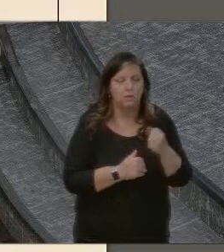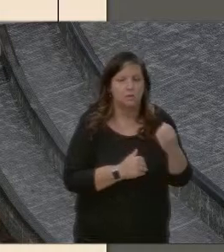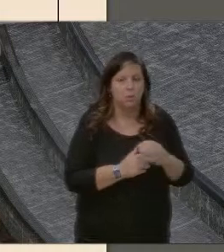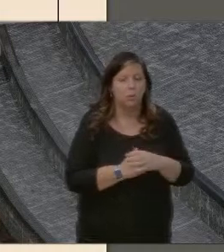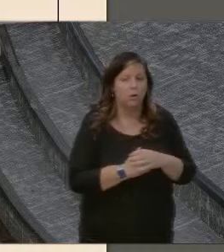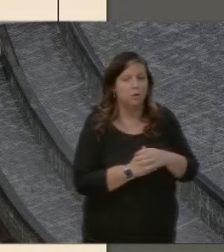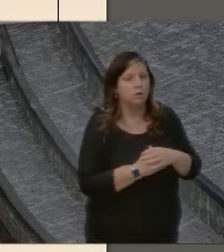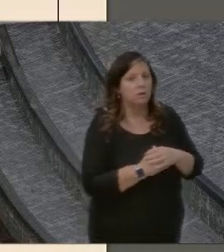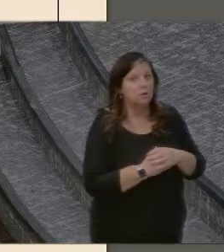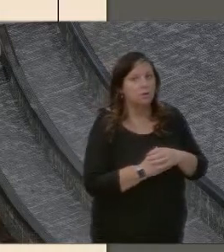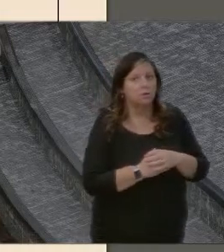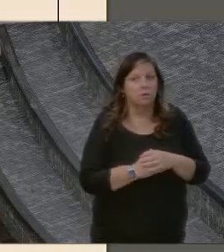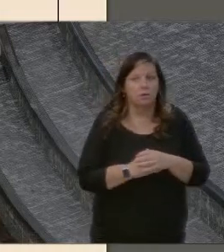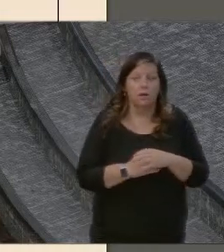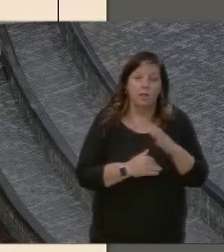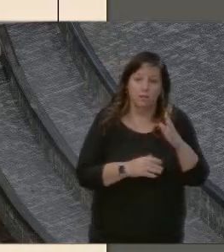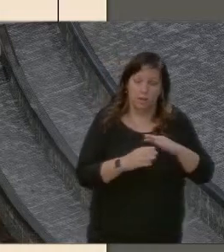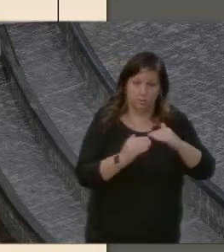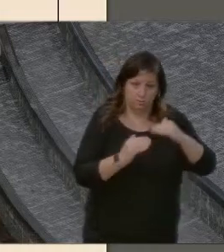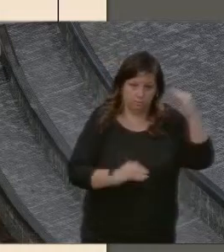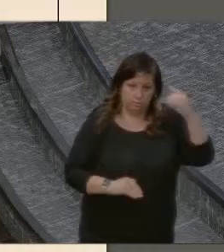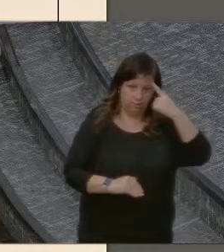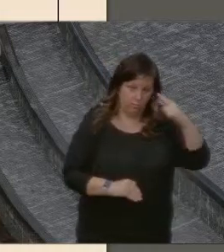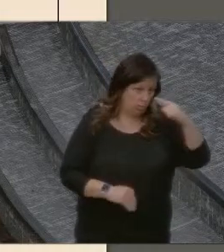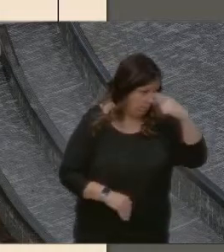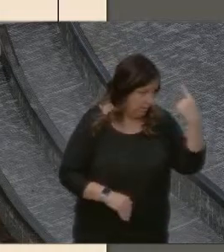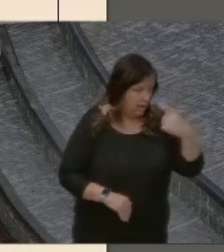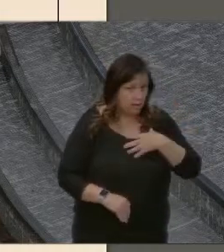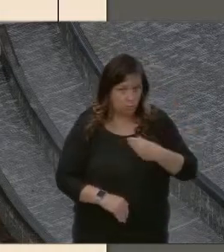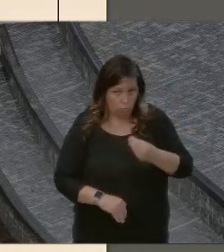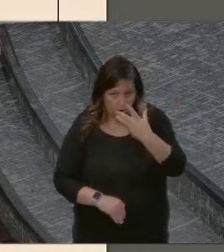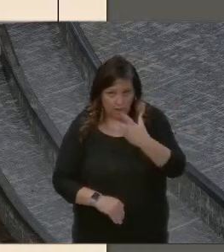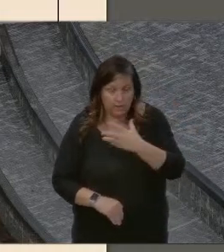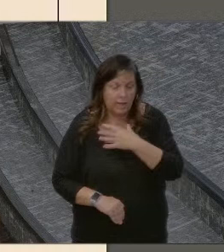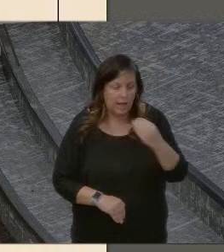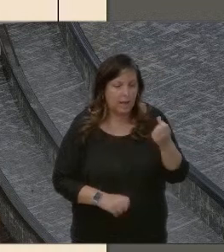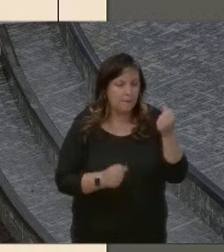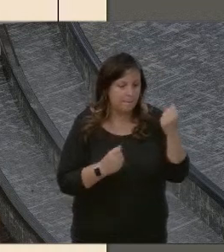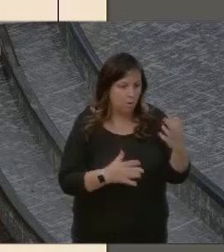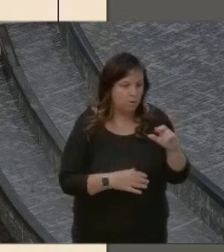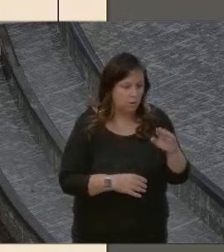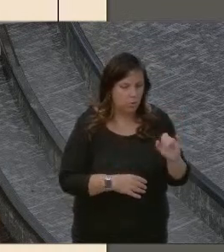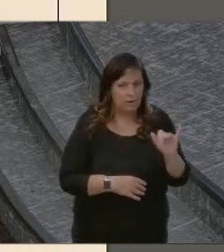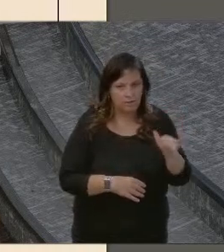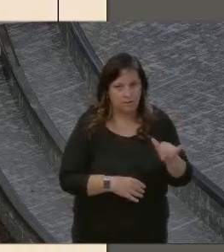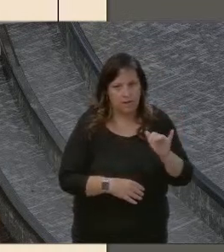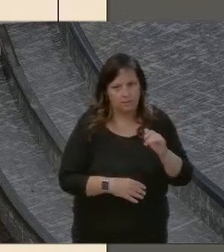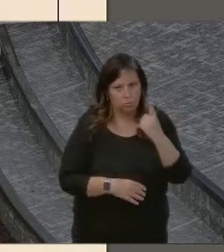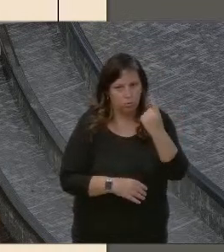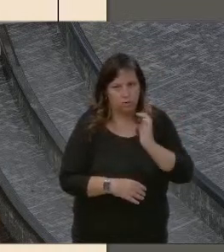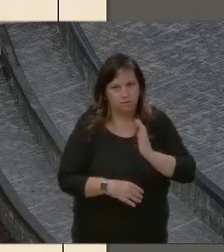to a lesser extent multi-race white disparities are our biggest concerns.